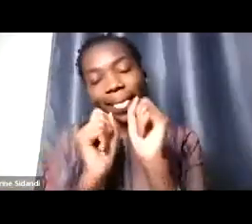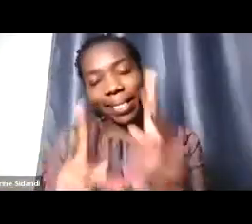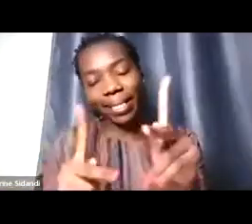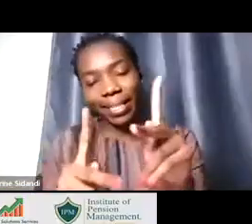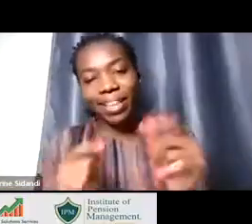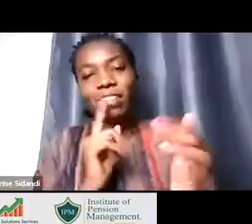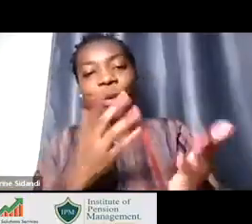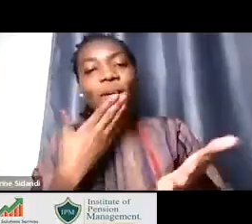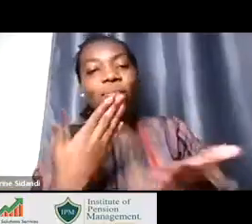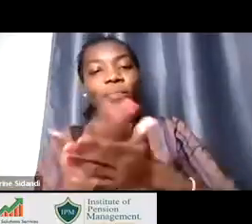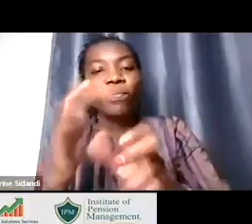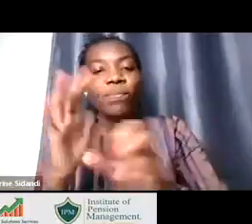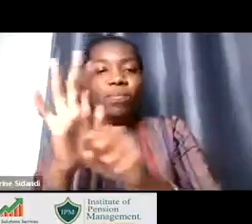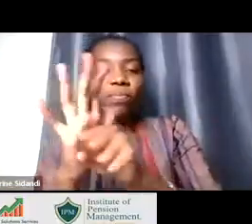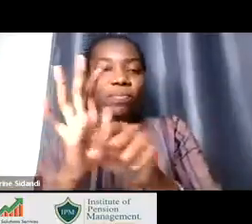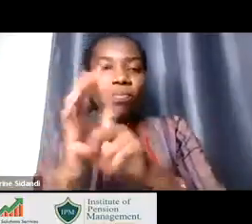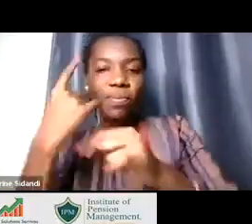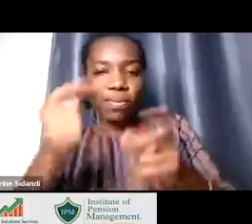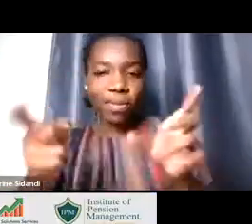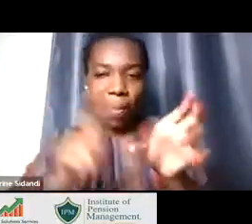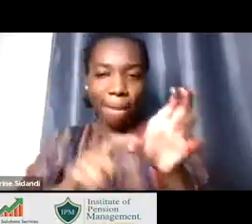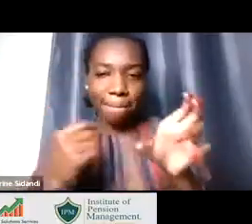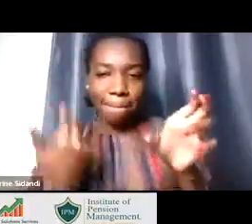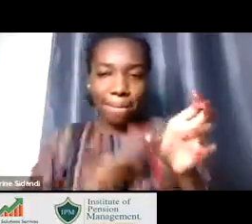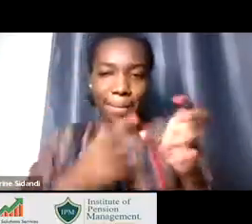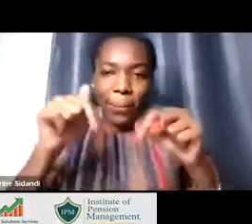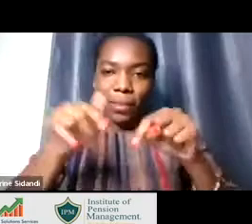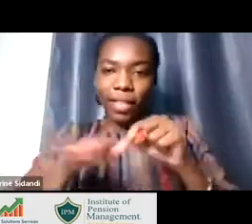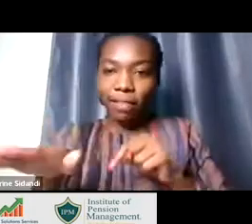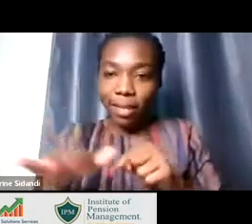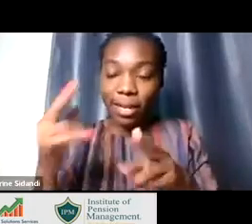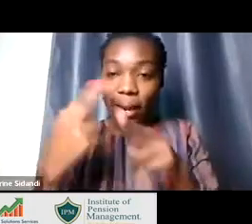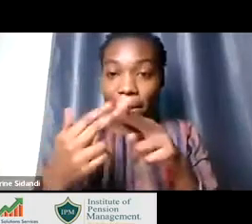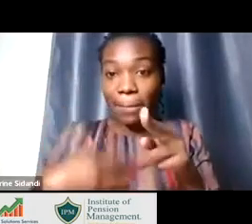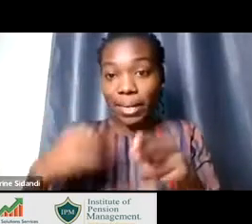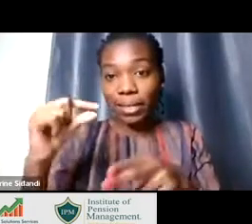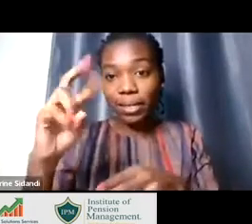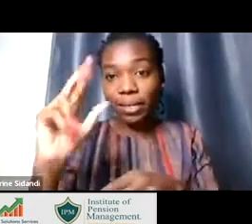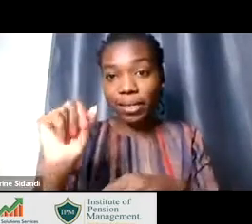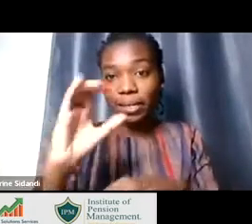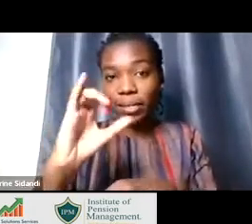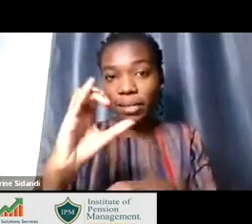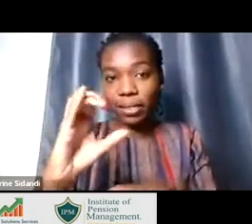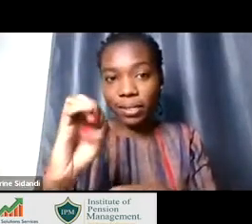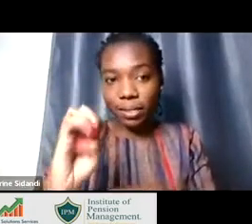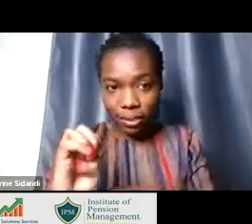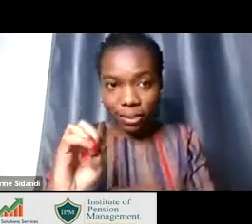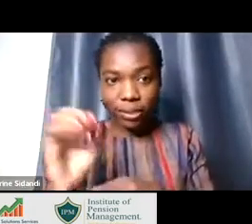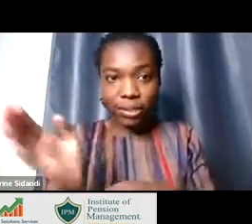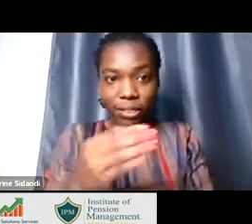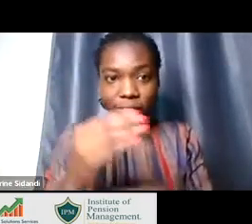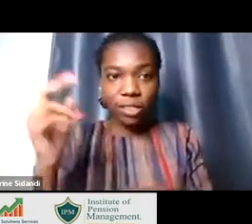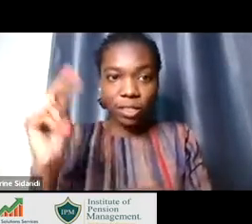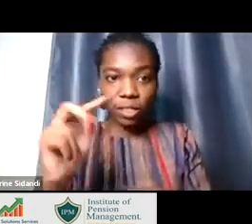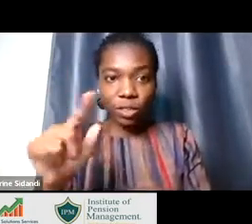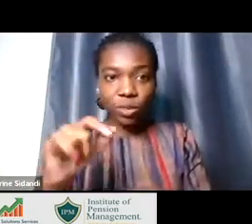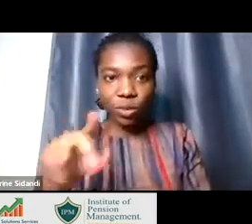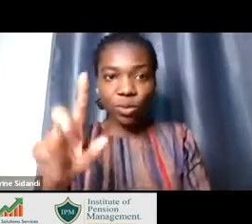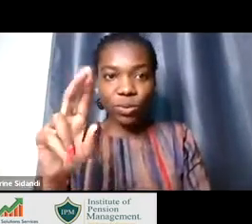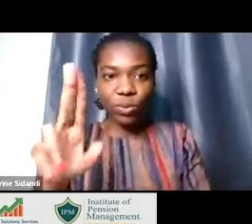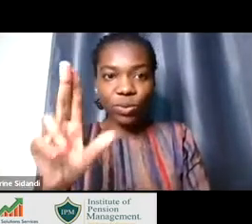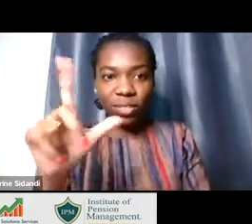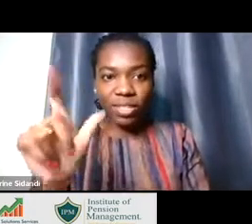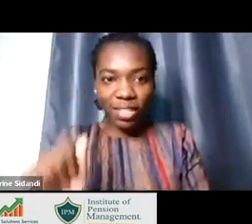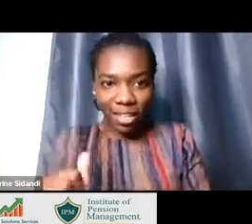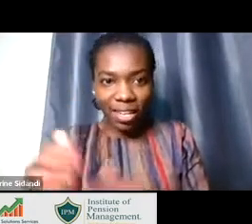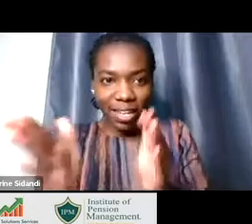So thank you very much for joining us this evening. My name is Grace Nzula, otherwise known as Moderator of Choice. I